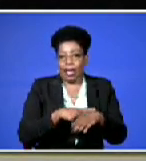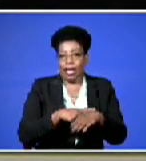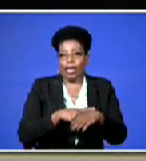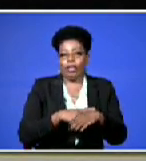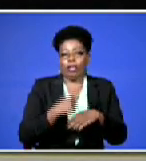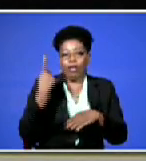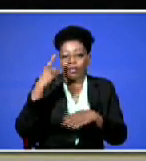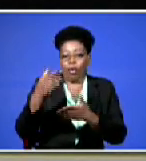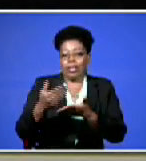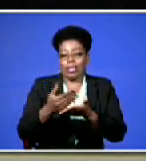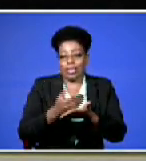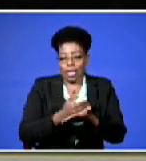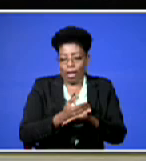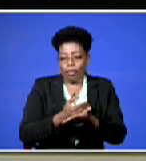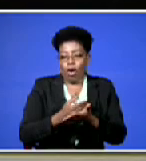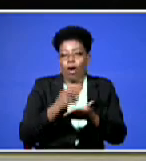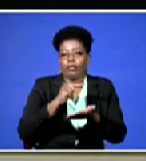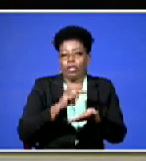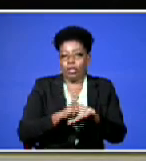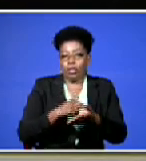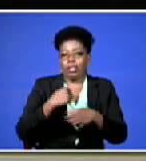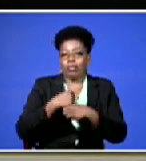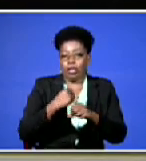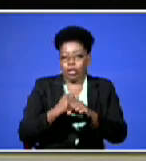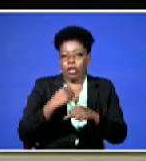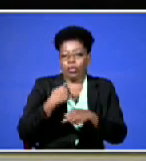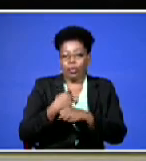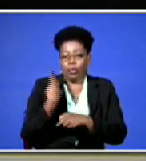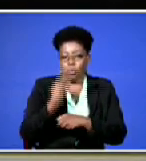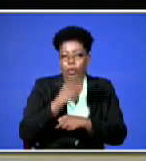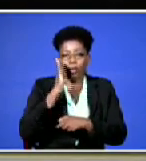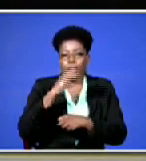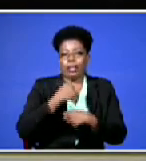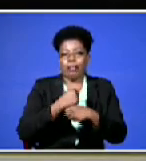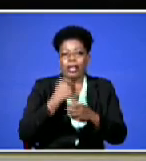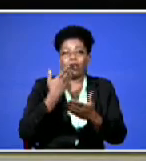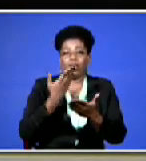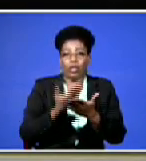some of the nurses, but we will make good on that commitment in very short order.